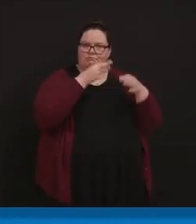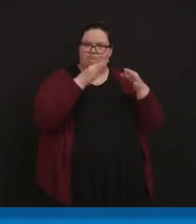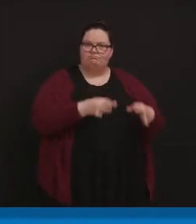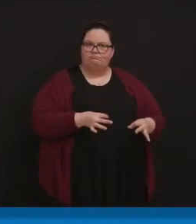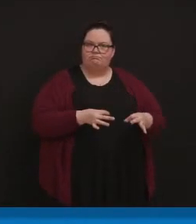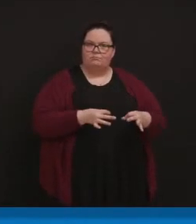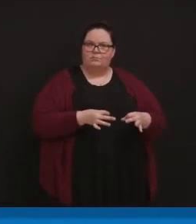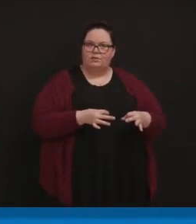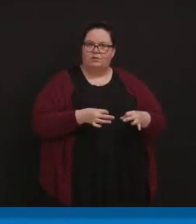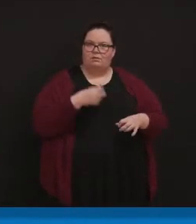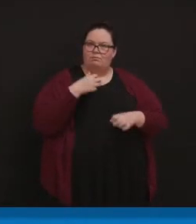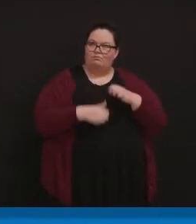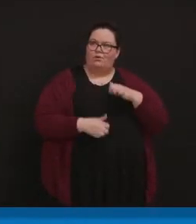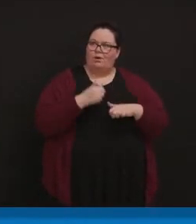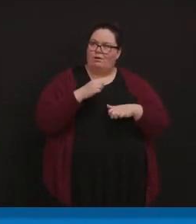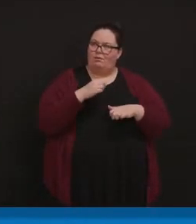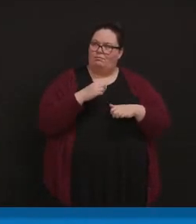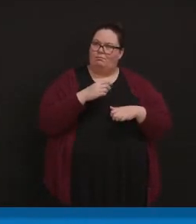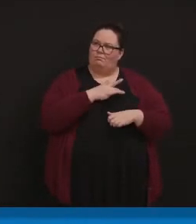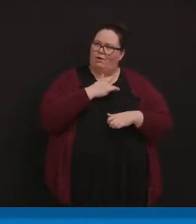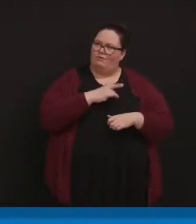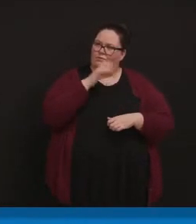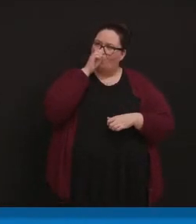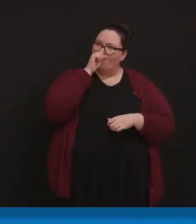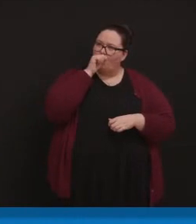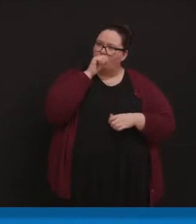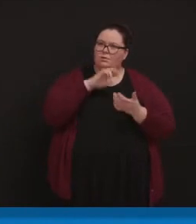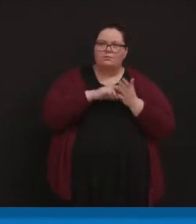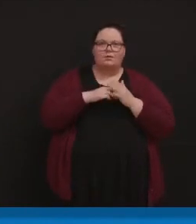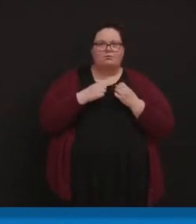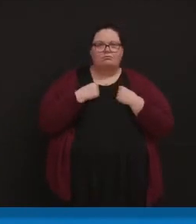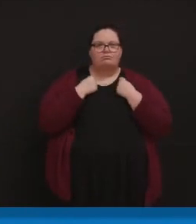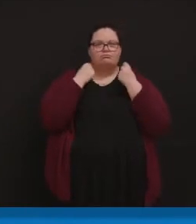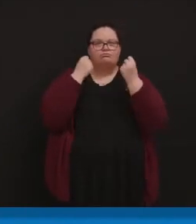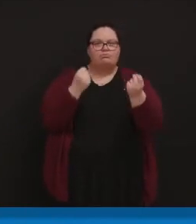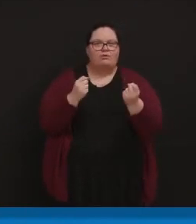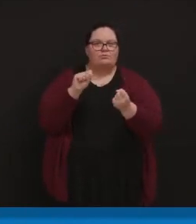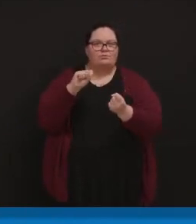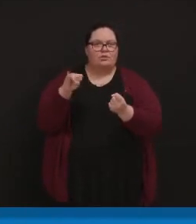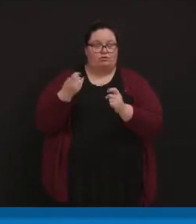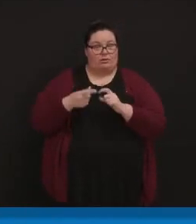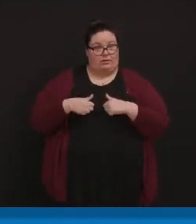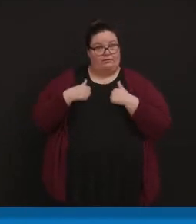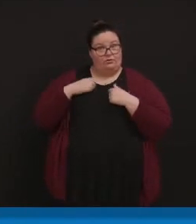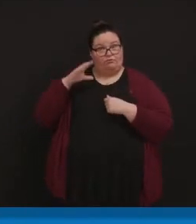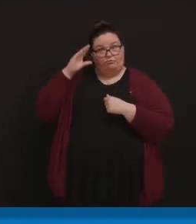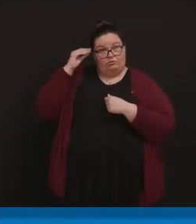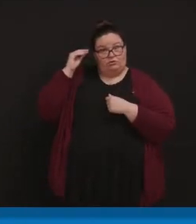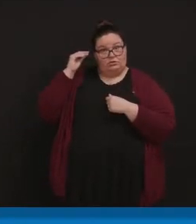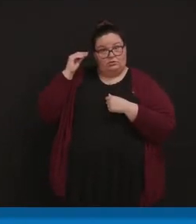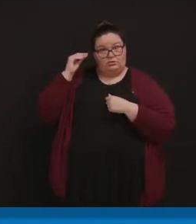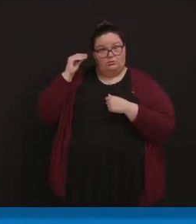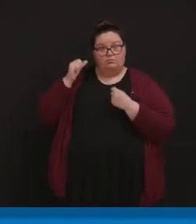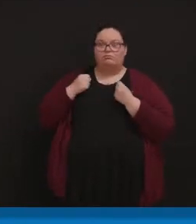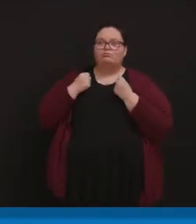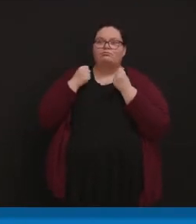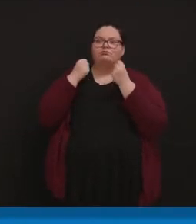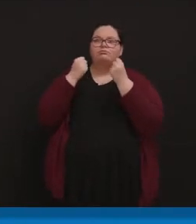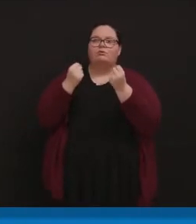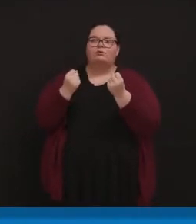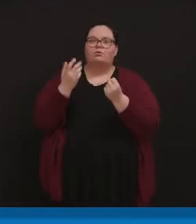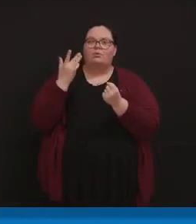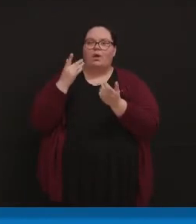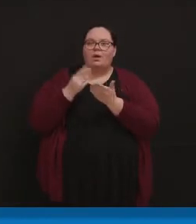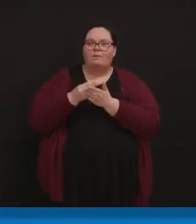best response to the province going orange was to drive to St. John from Fredericton for the express purpose of